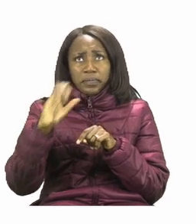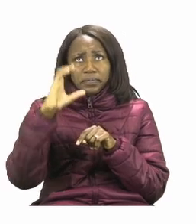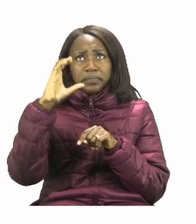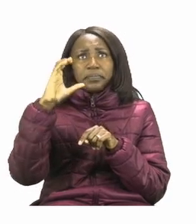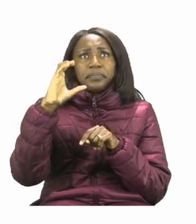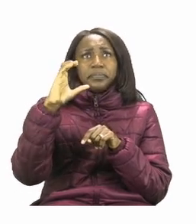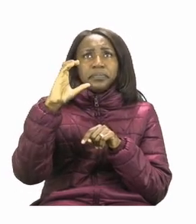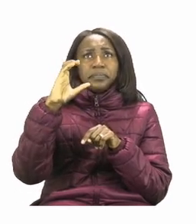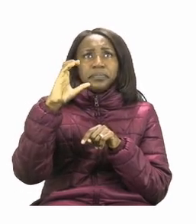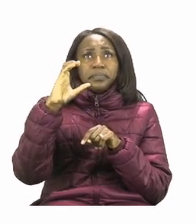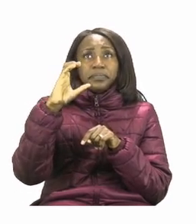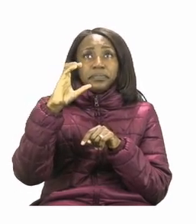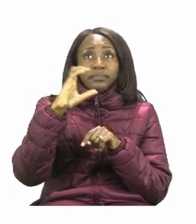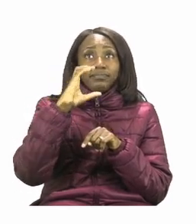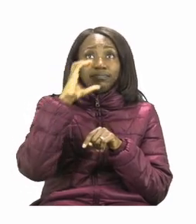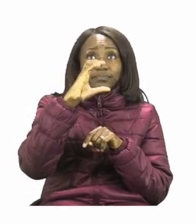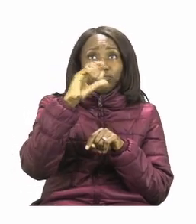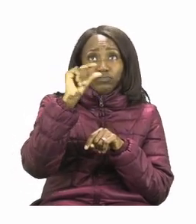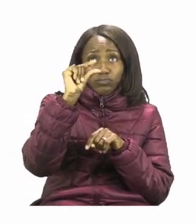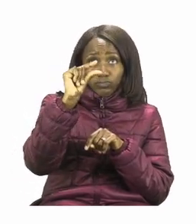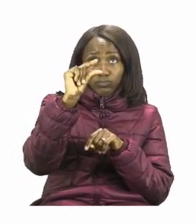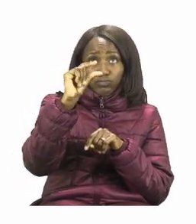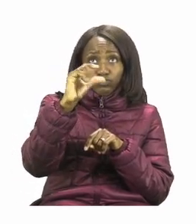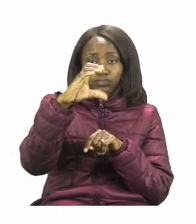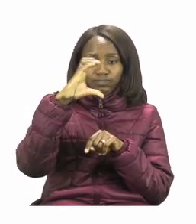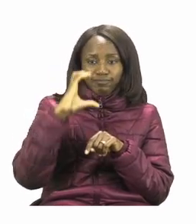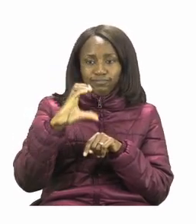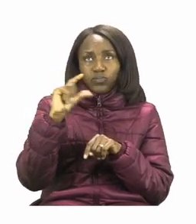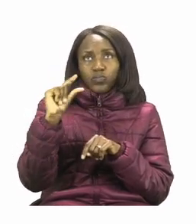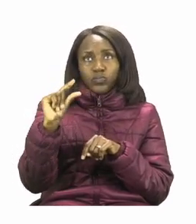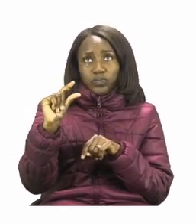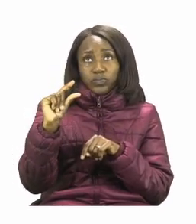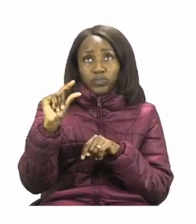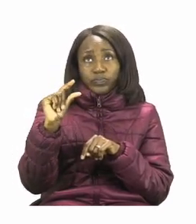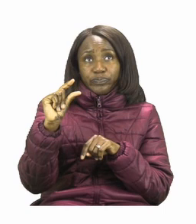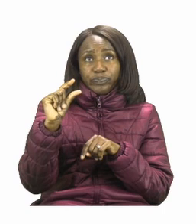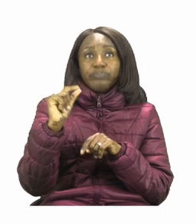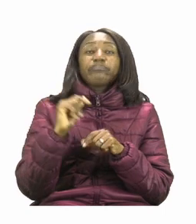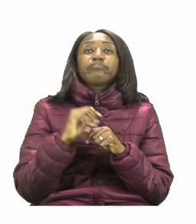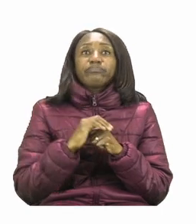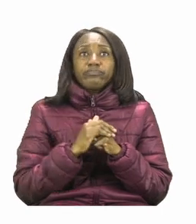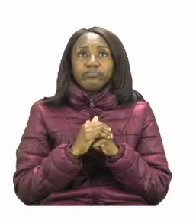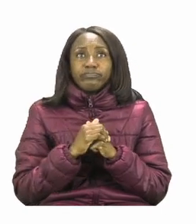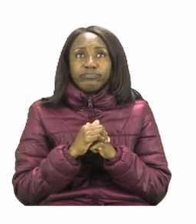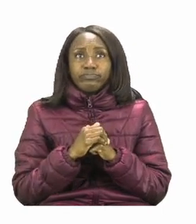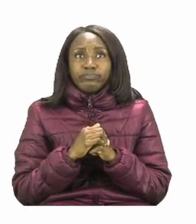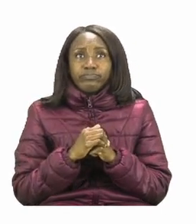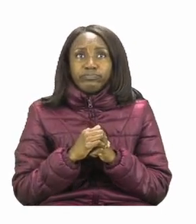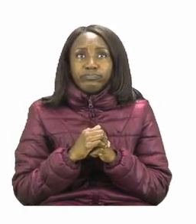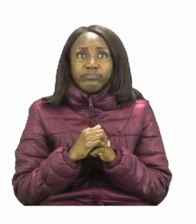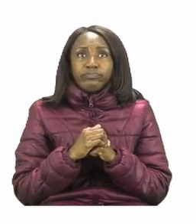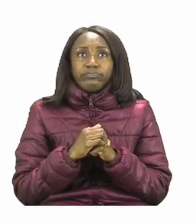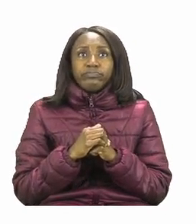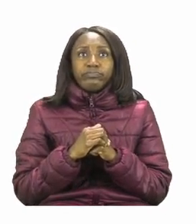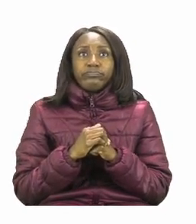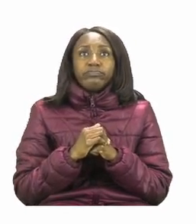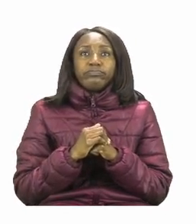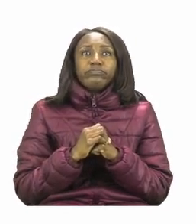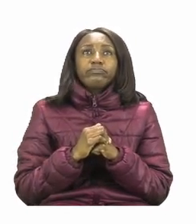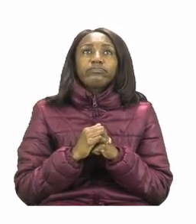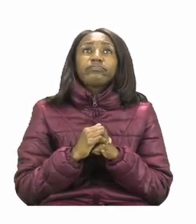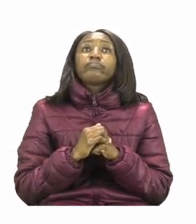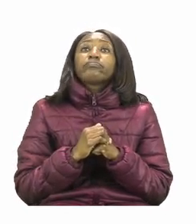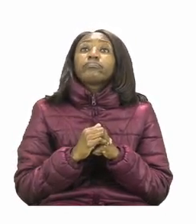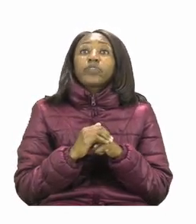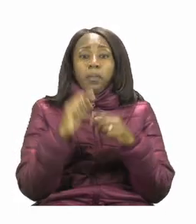Now, this sound is made up of C. We have capital letter C and small letter c. Both of them